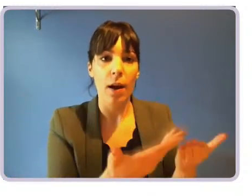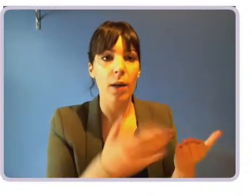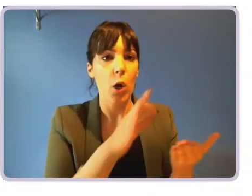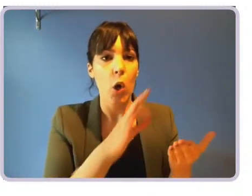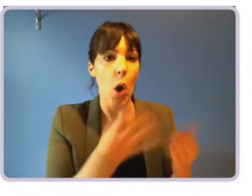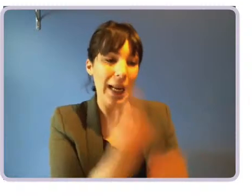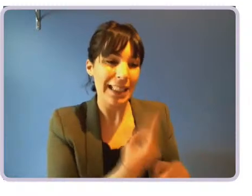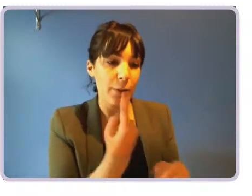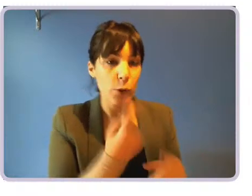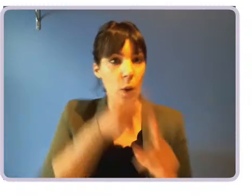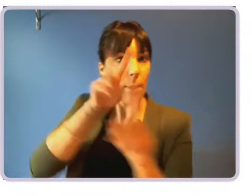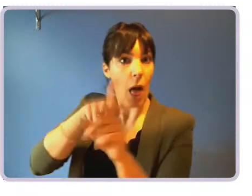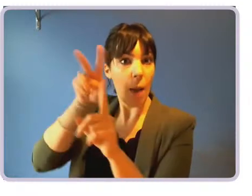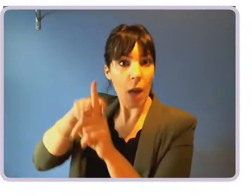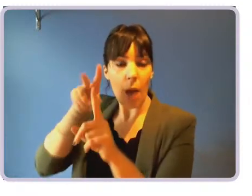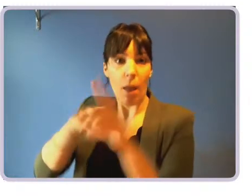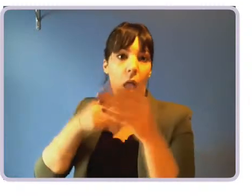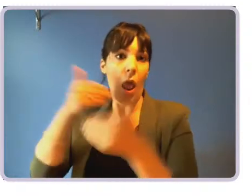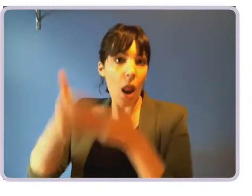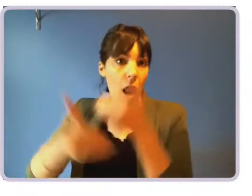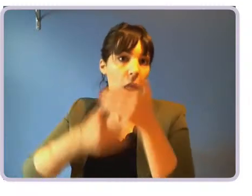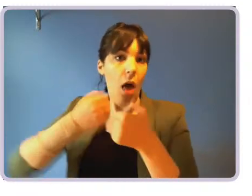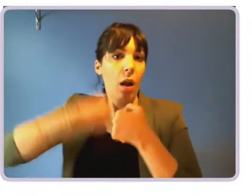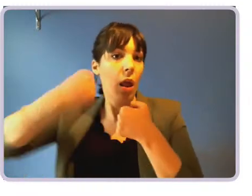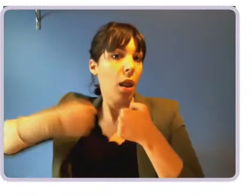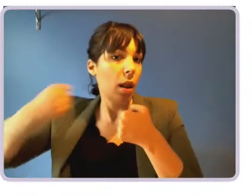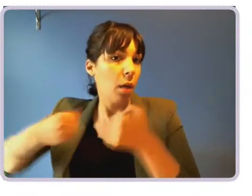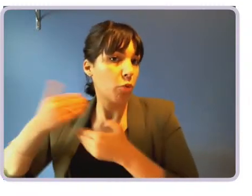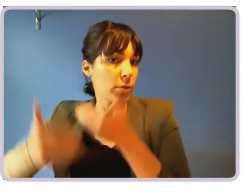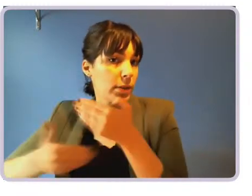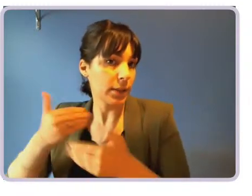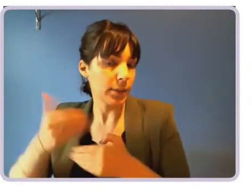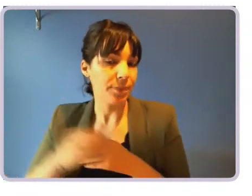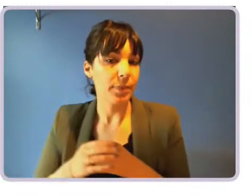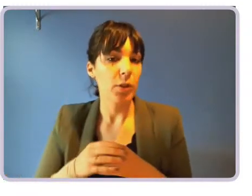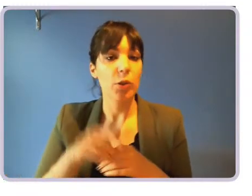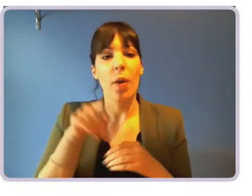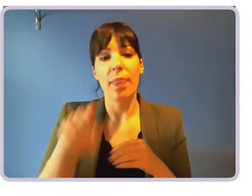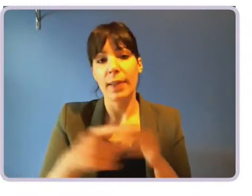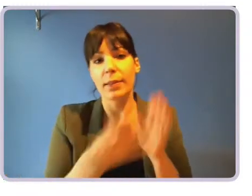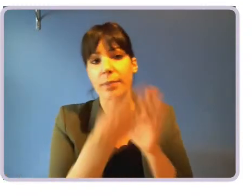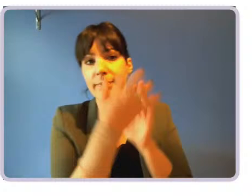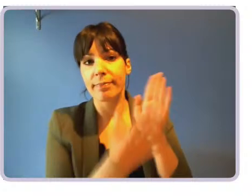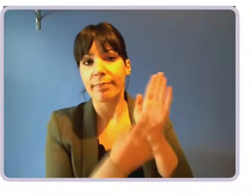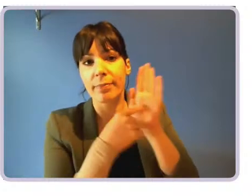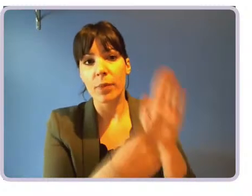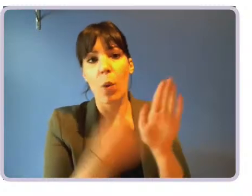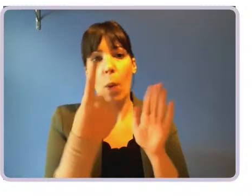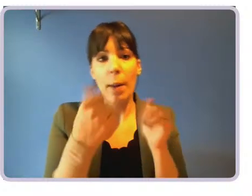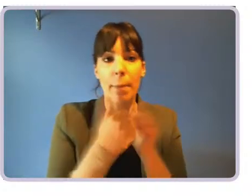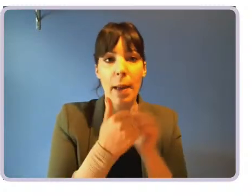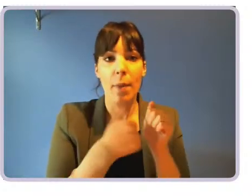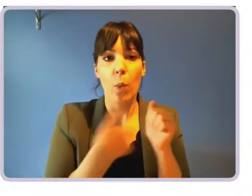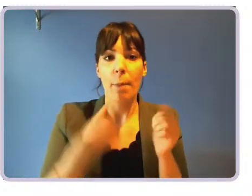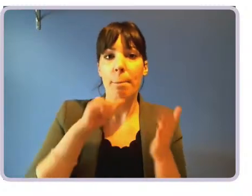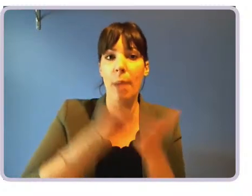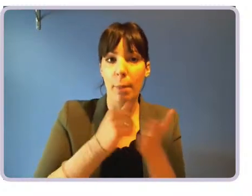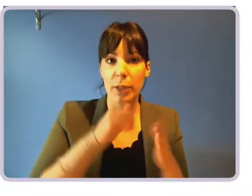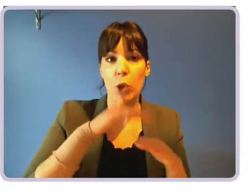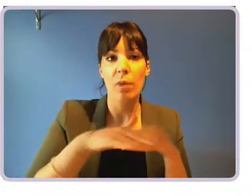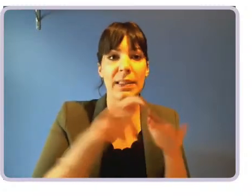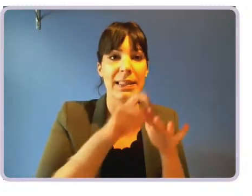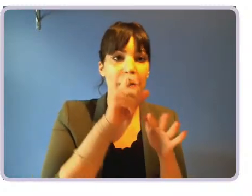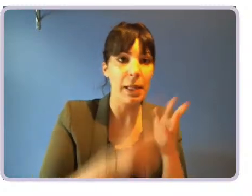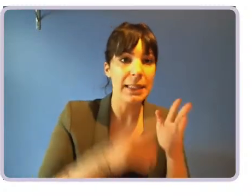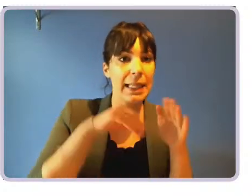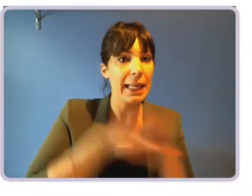So that was one comment, one paper that we published on that in Disability and Society. And then, of course,